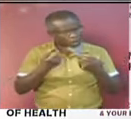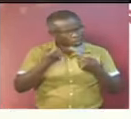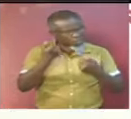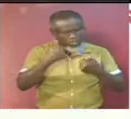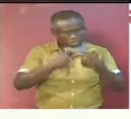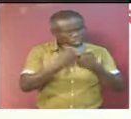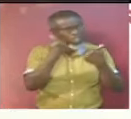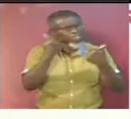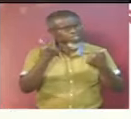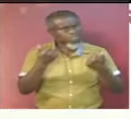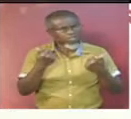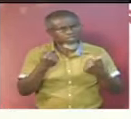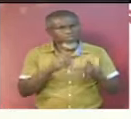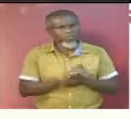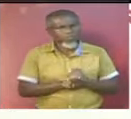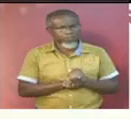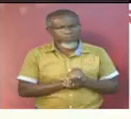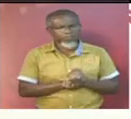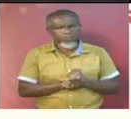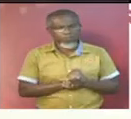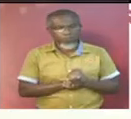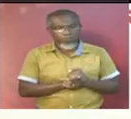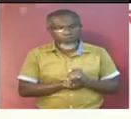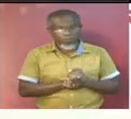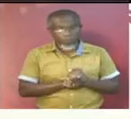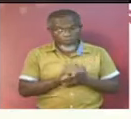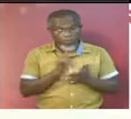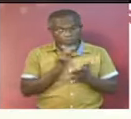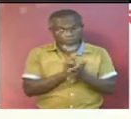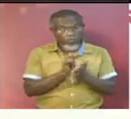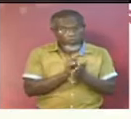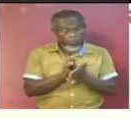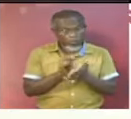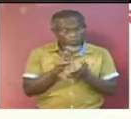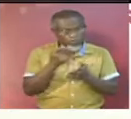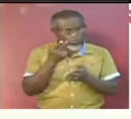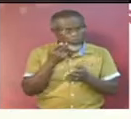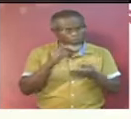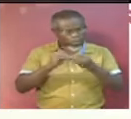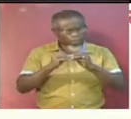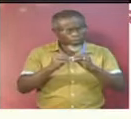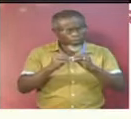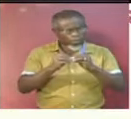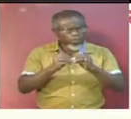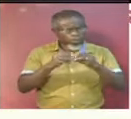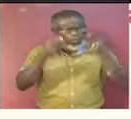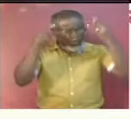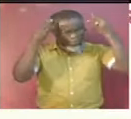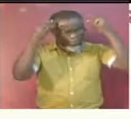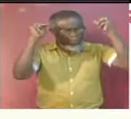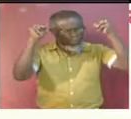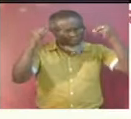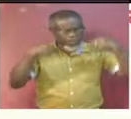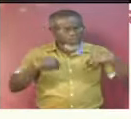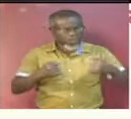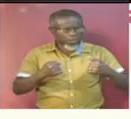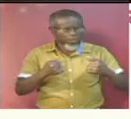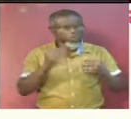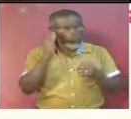observation and collation, which the Ministry of Health is observing. If at any point in time